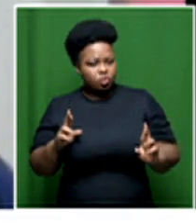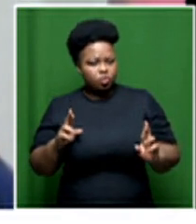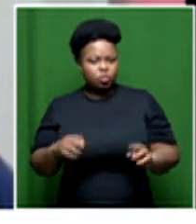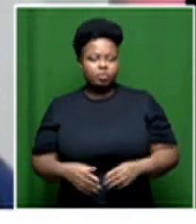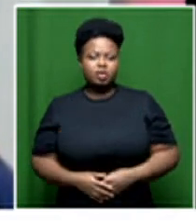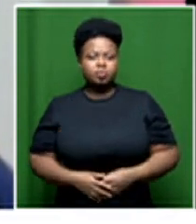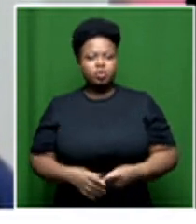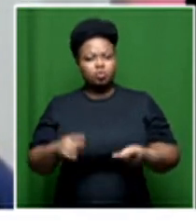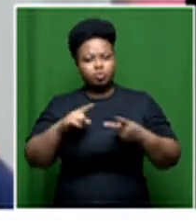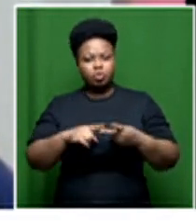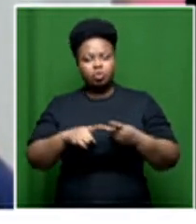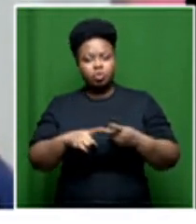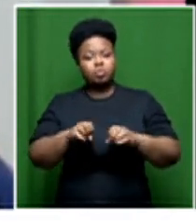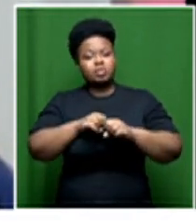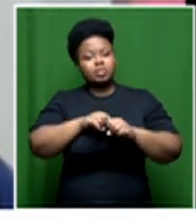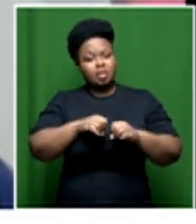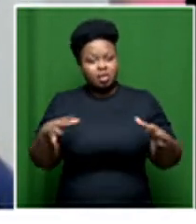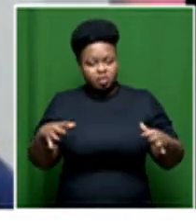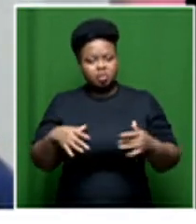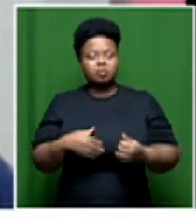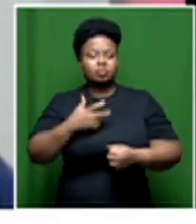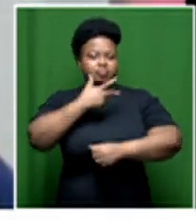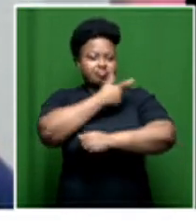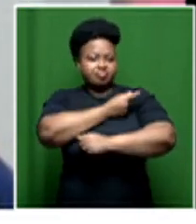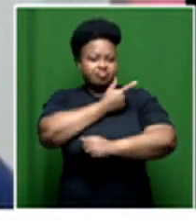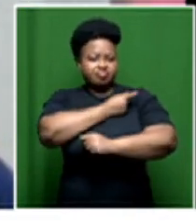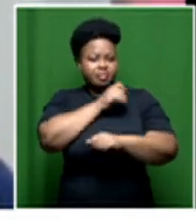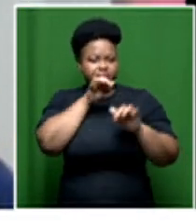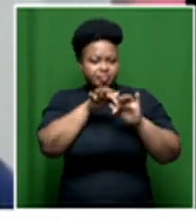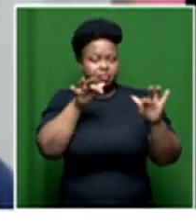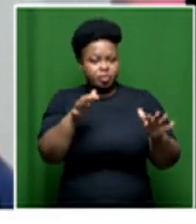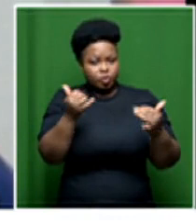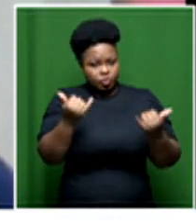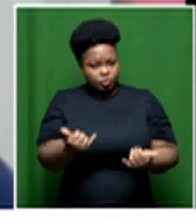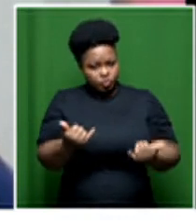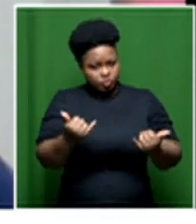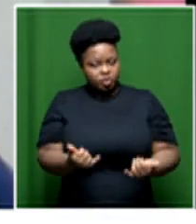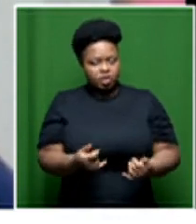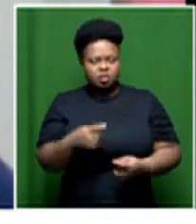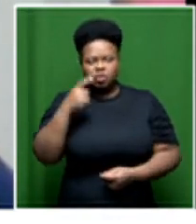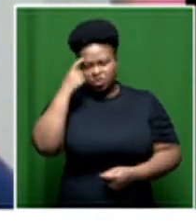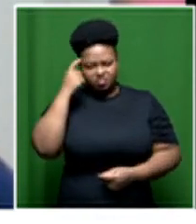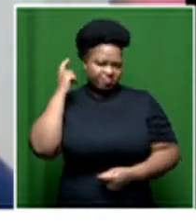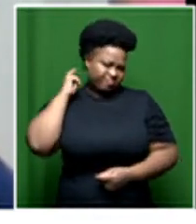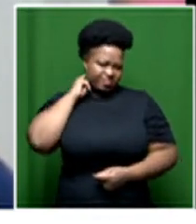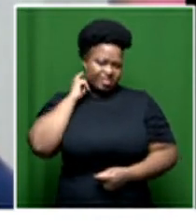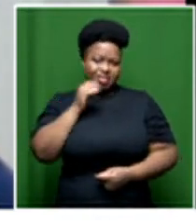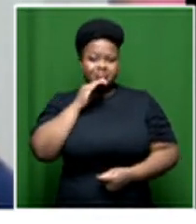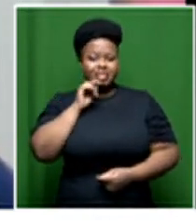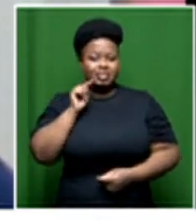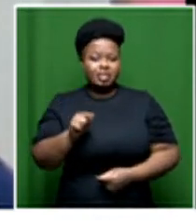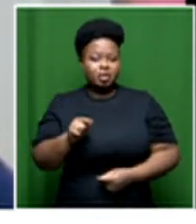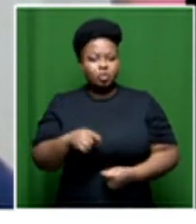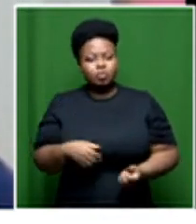the rollout will be starting this week. Take into account that this will not necessarily be regarded as